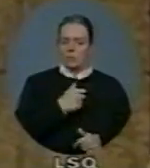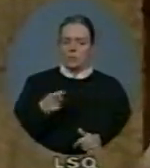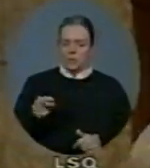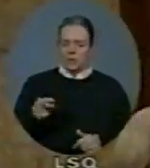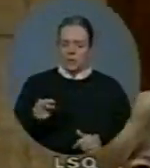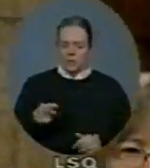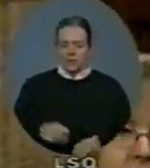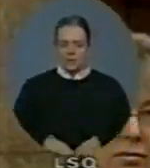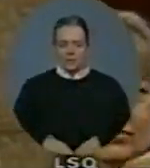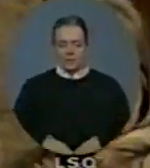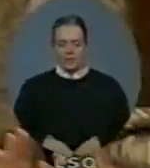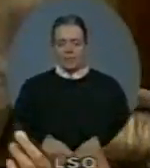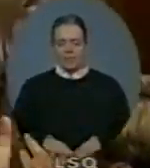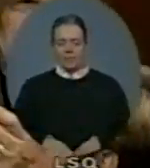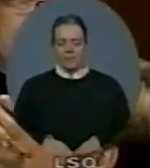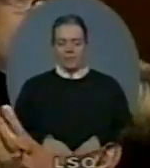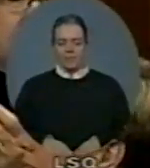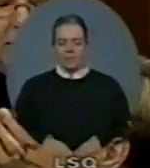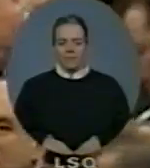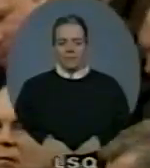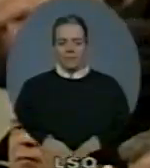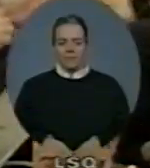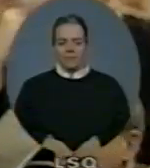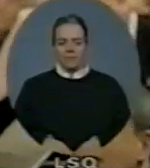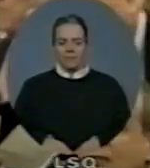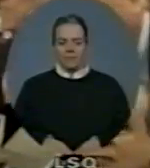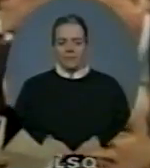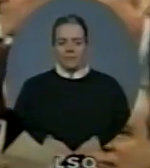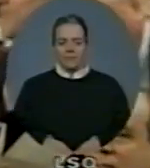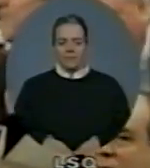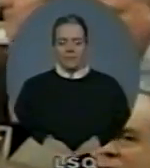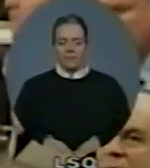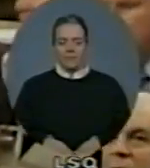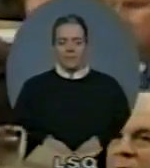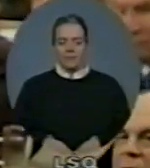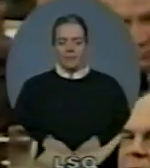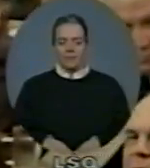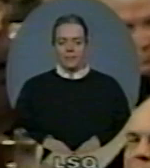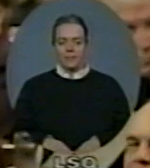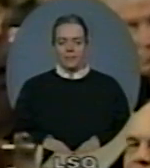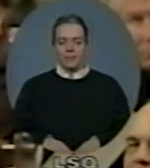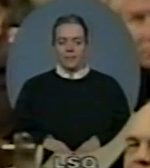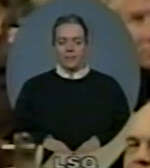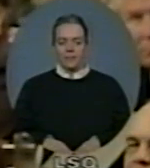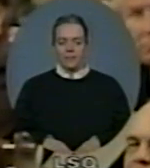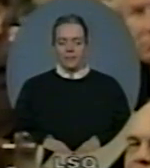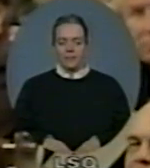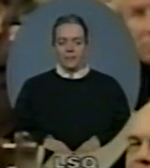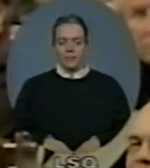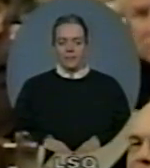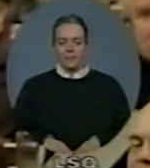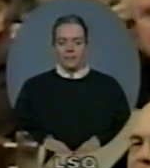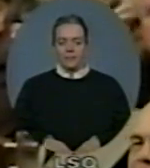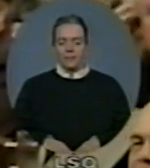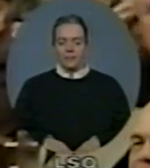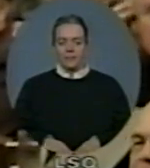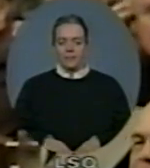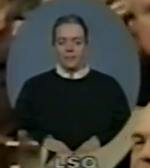The Honourable Minister of Indian Affairs and Northern Development. Well, one class that's necessary is anger management class, that's for